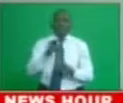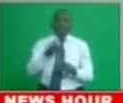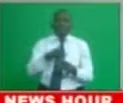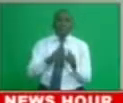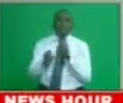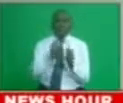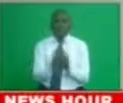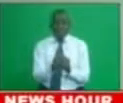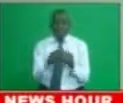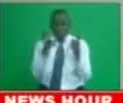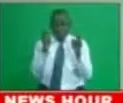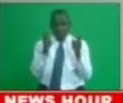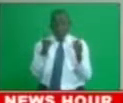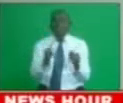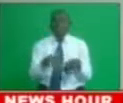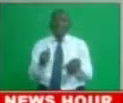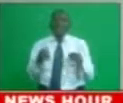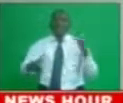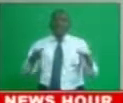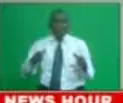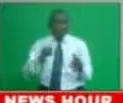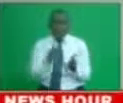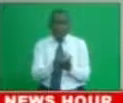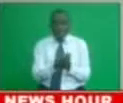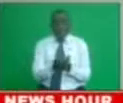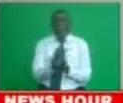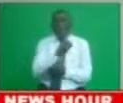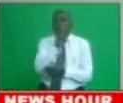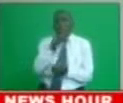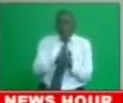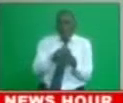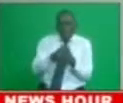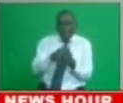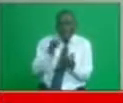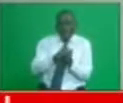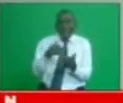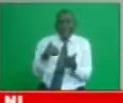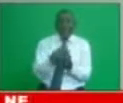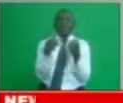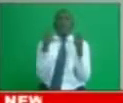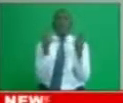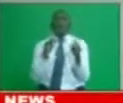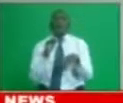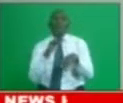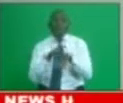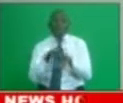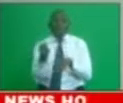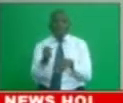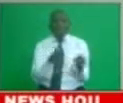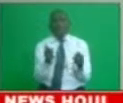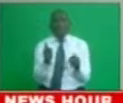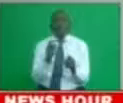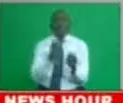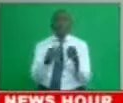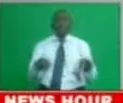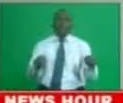race. The case is still in court, and this begs the question of how this latest development will affect Saturday's planned